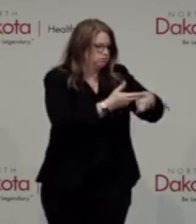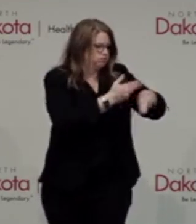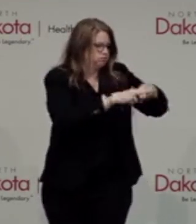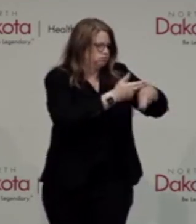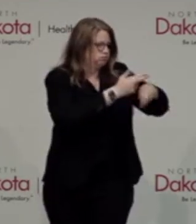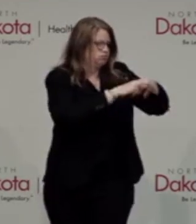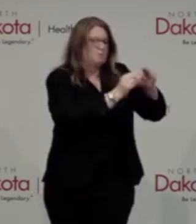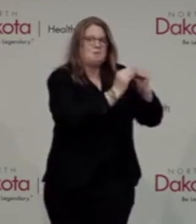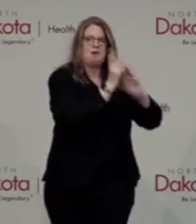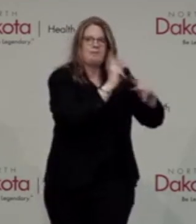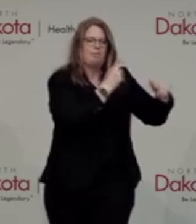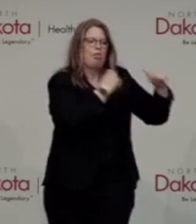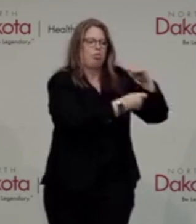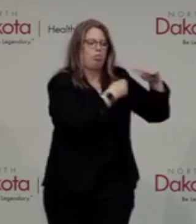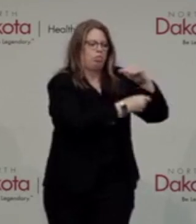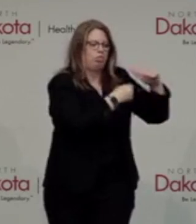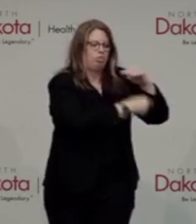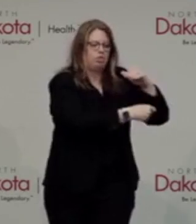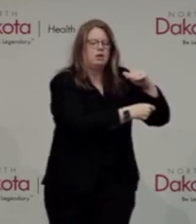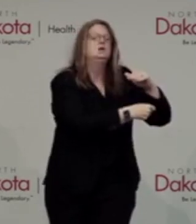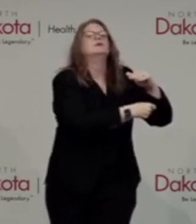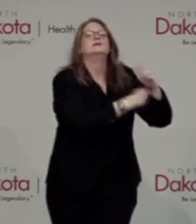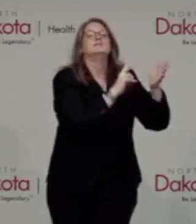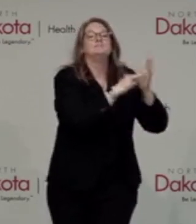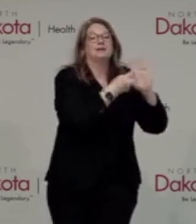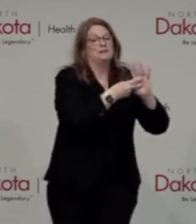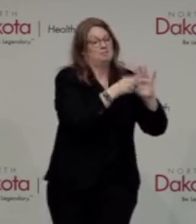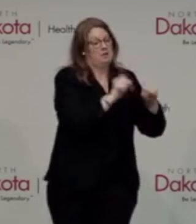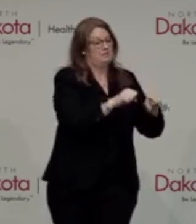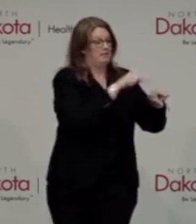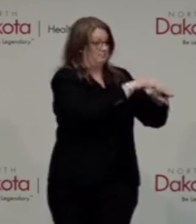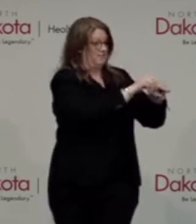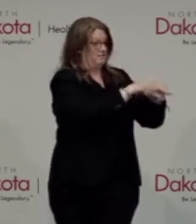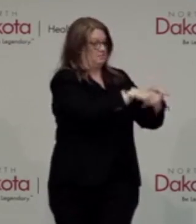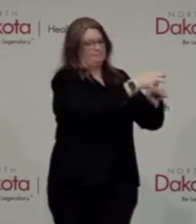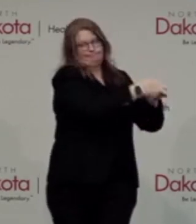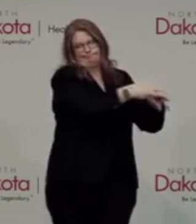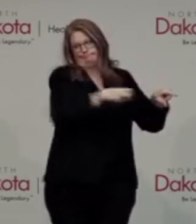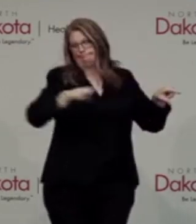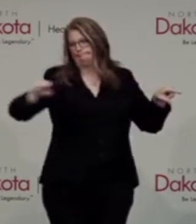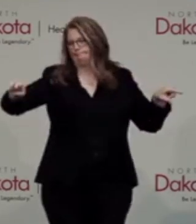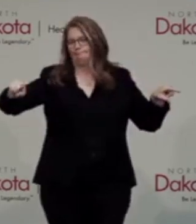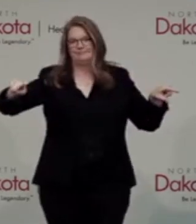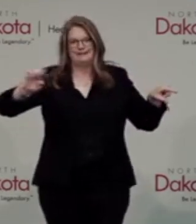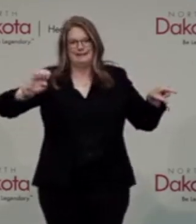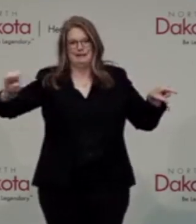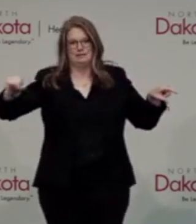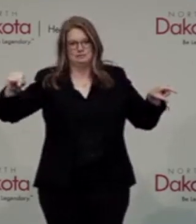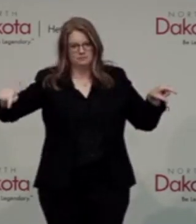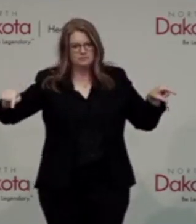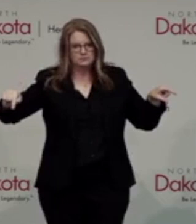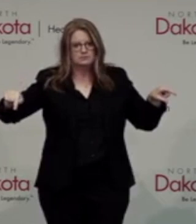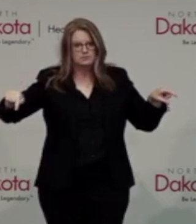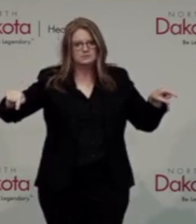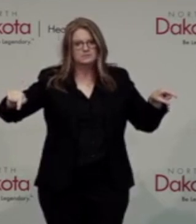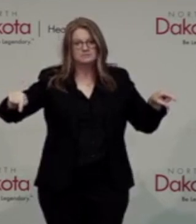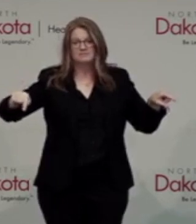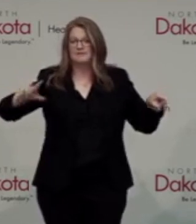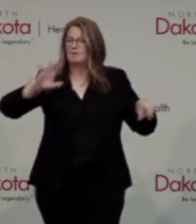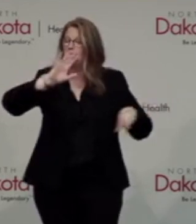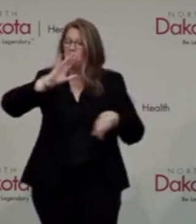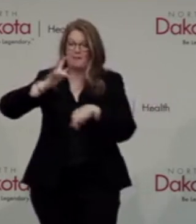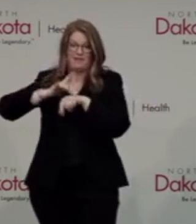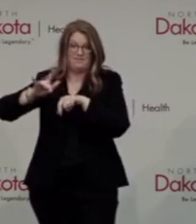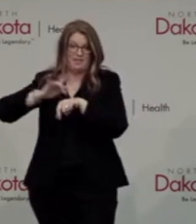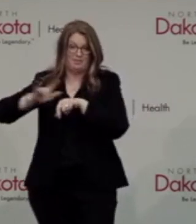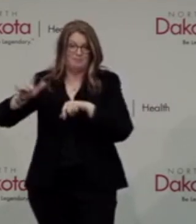hopefully in the east, it's going to involve coordination, perhaps transportation for people across the state to make sure that